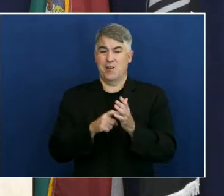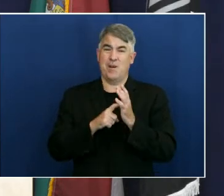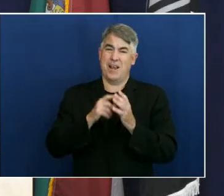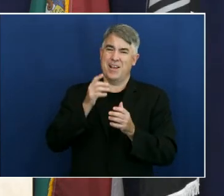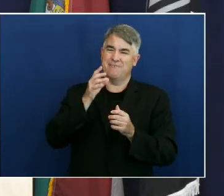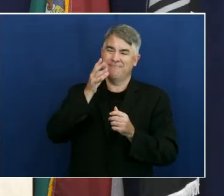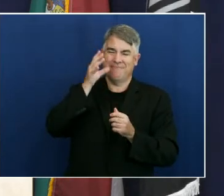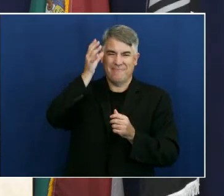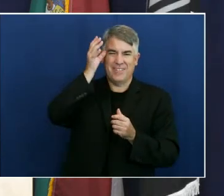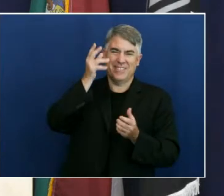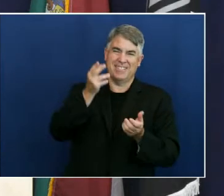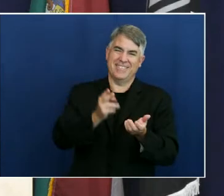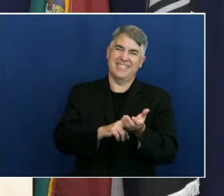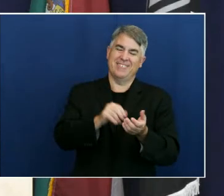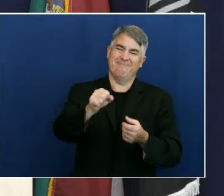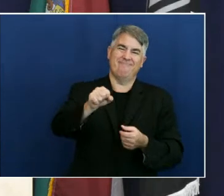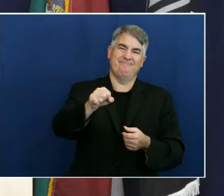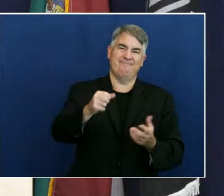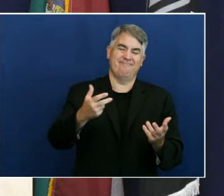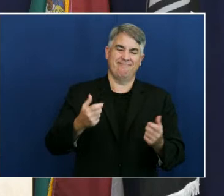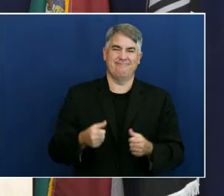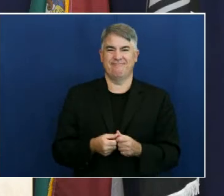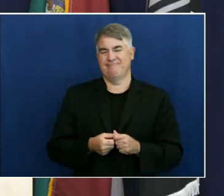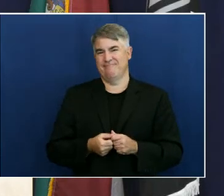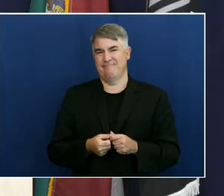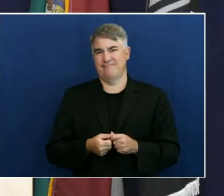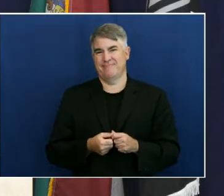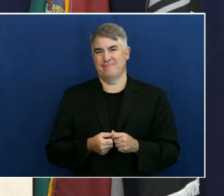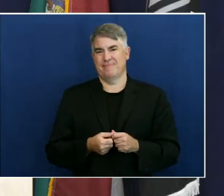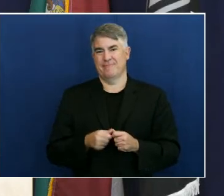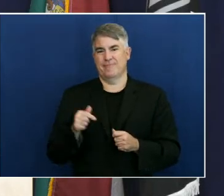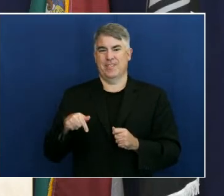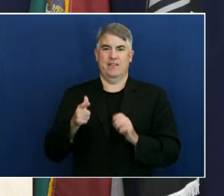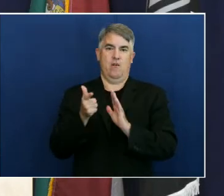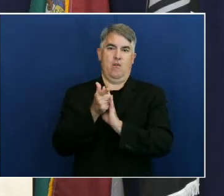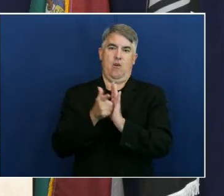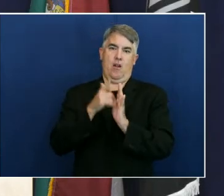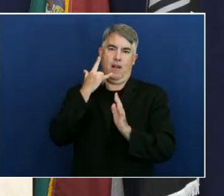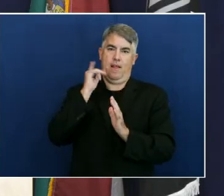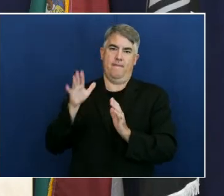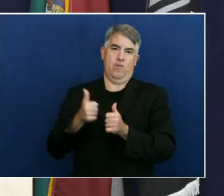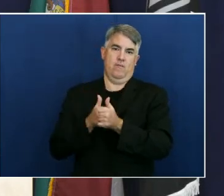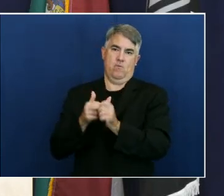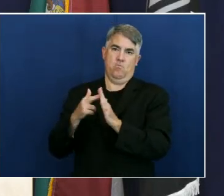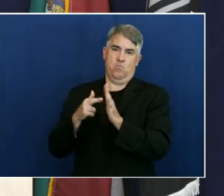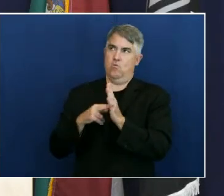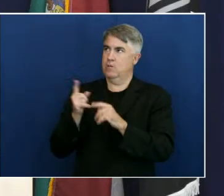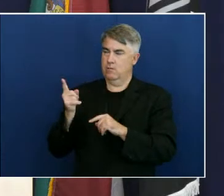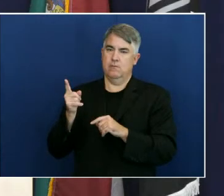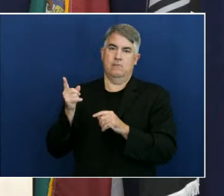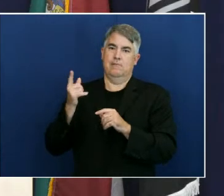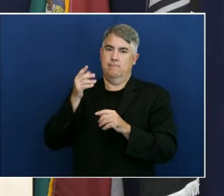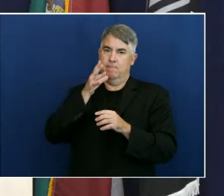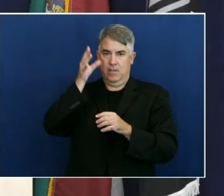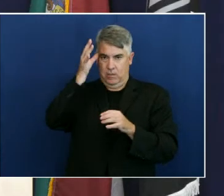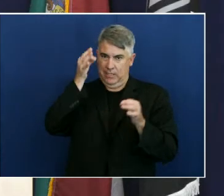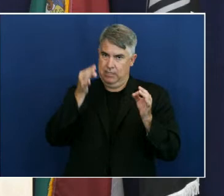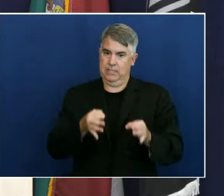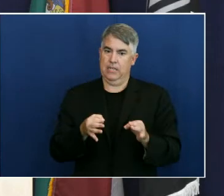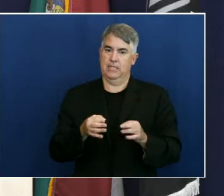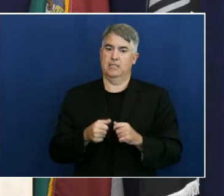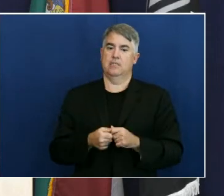And that's just the structure of the vaccine system in California. And so we're going to do everything we possibly can to get as many people